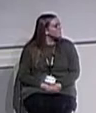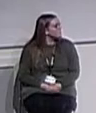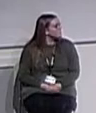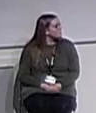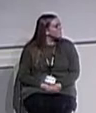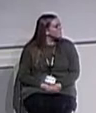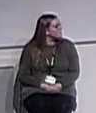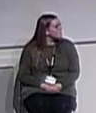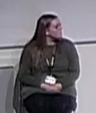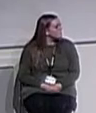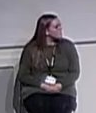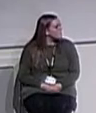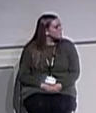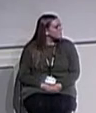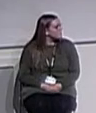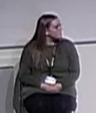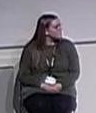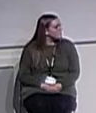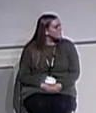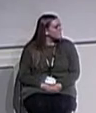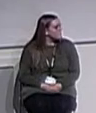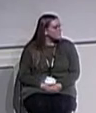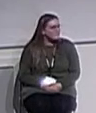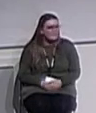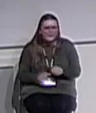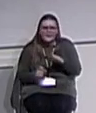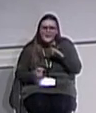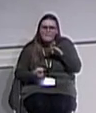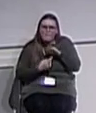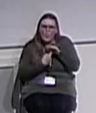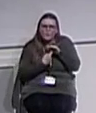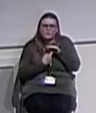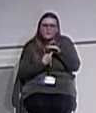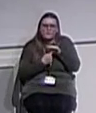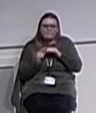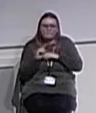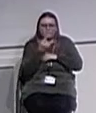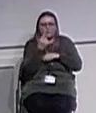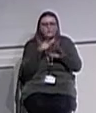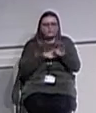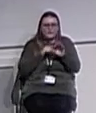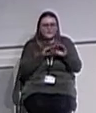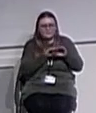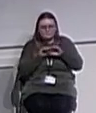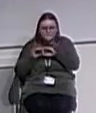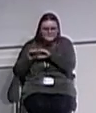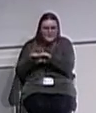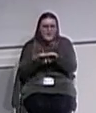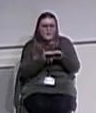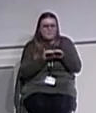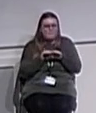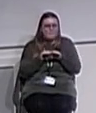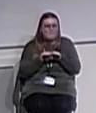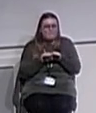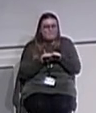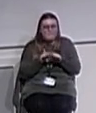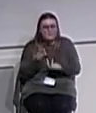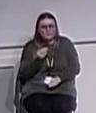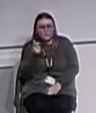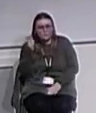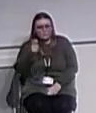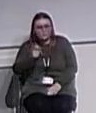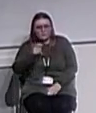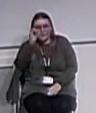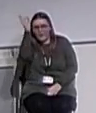And it's important that we have that common first year, because some people will be coming in with no biology. Some people will be coming